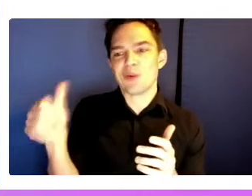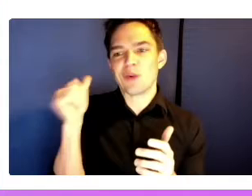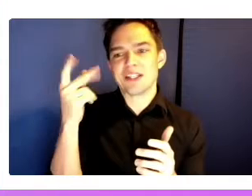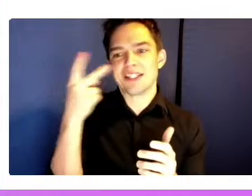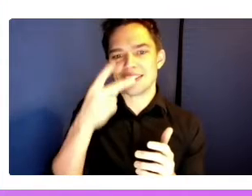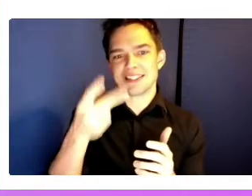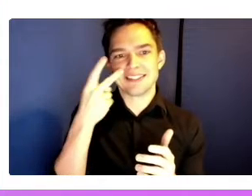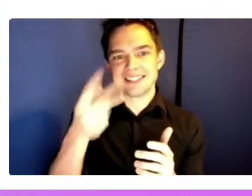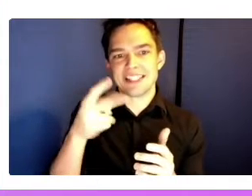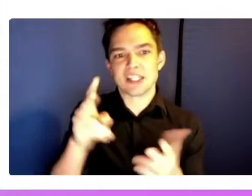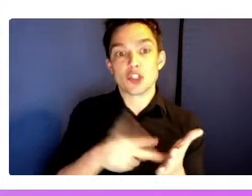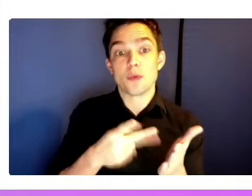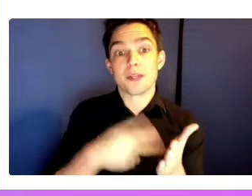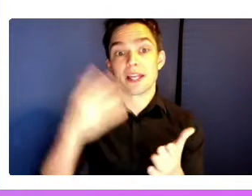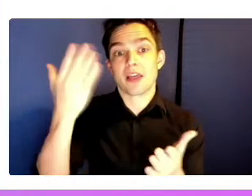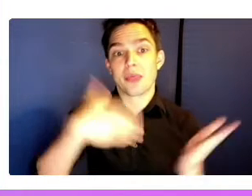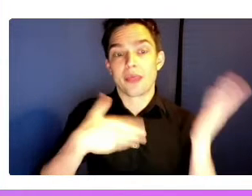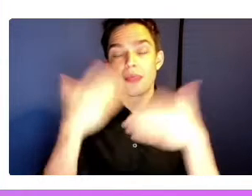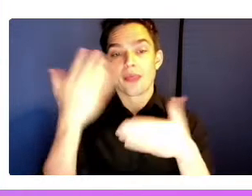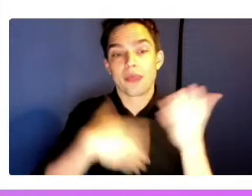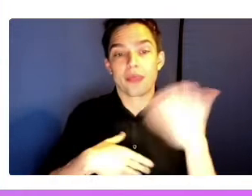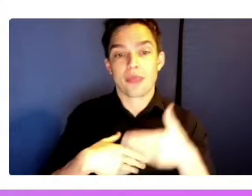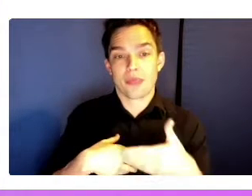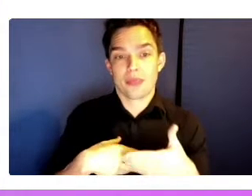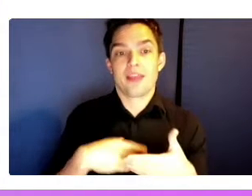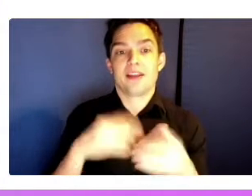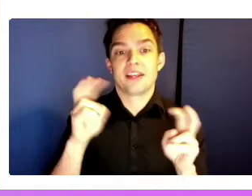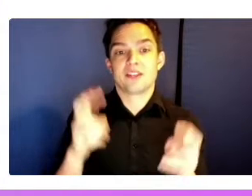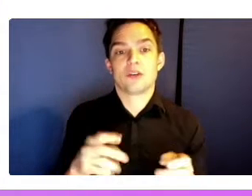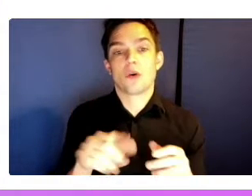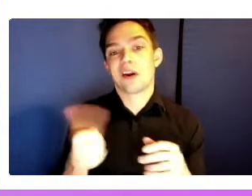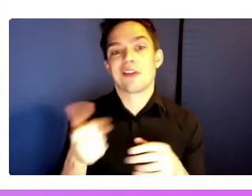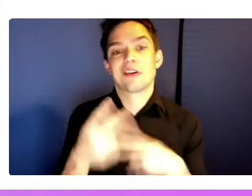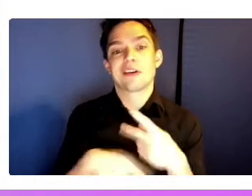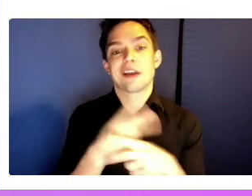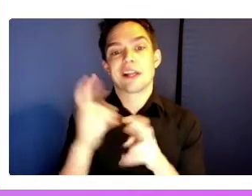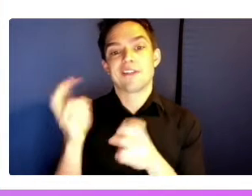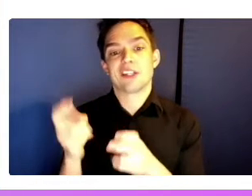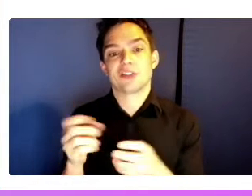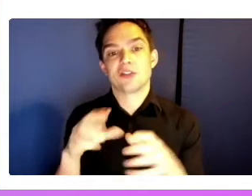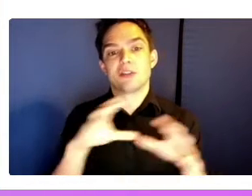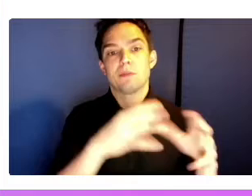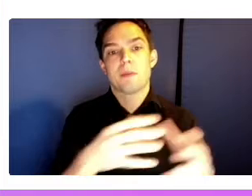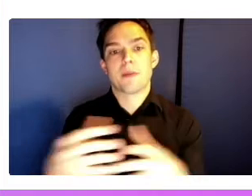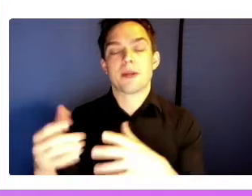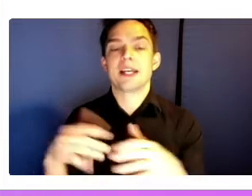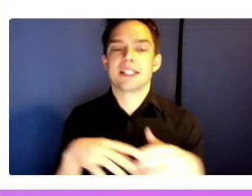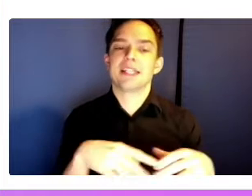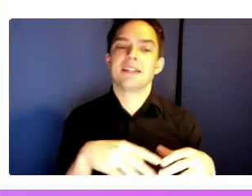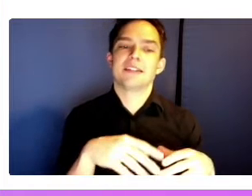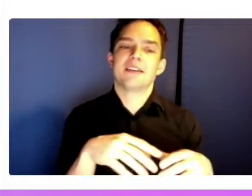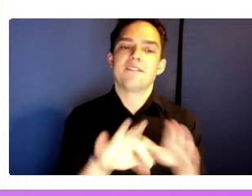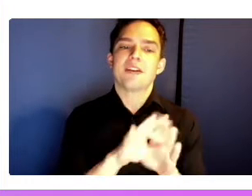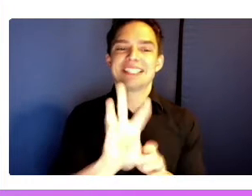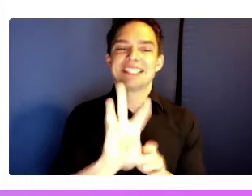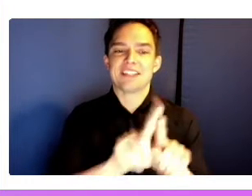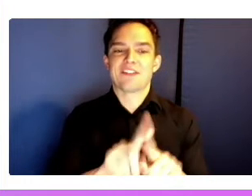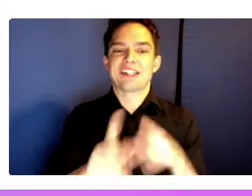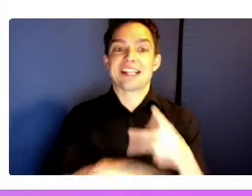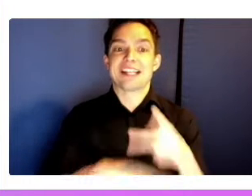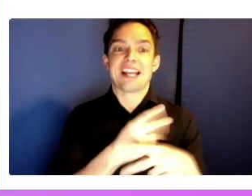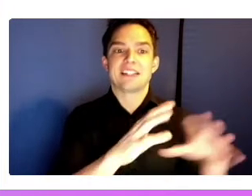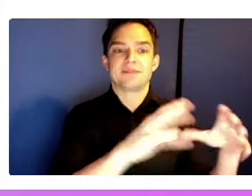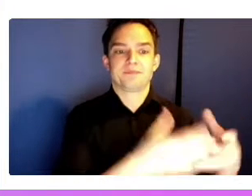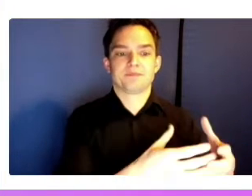the duplicate issues or kind of the different types of issues. And he broke it down to 6 different types of issues. One, a